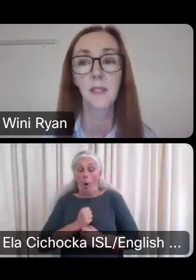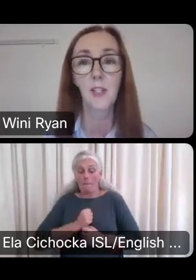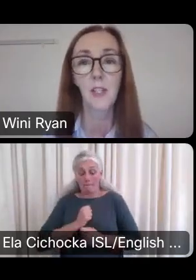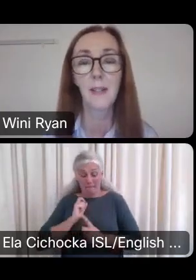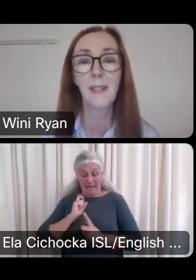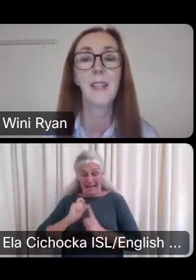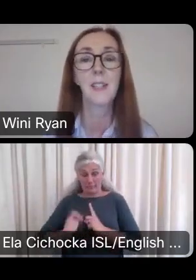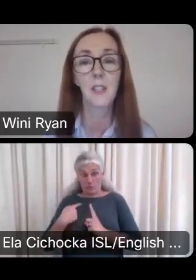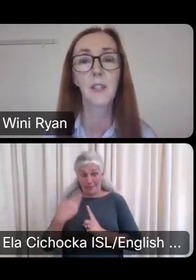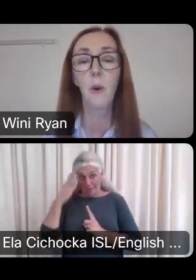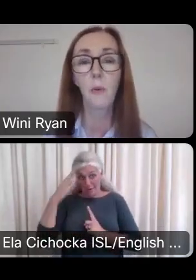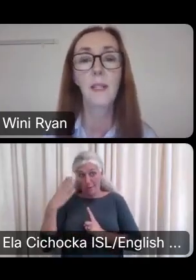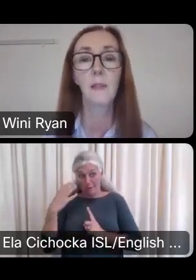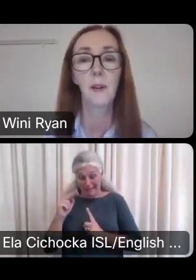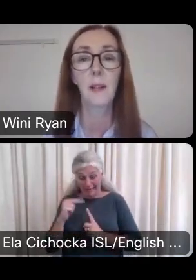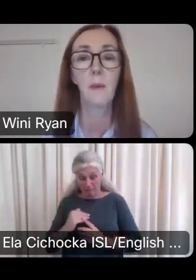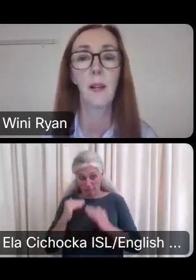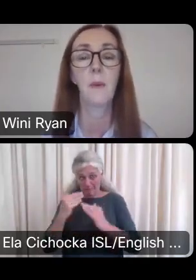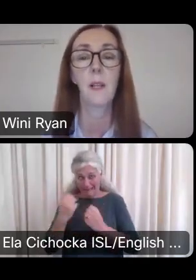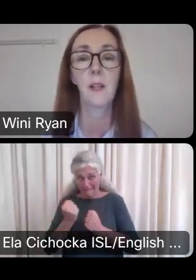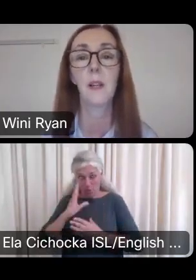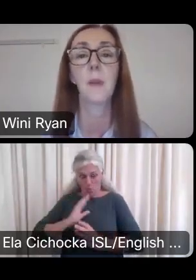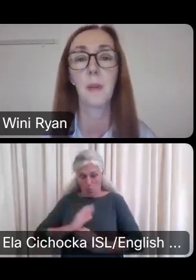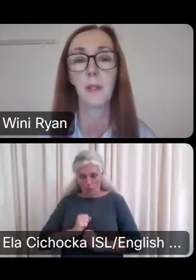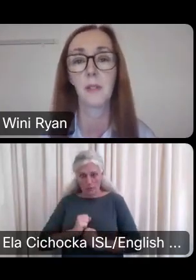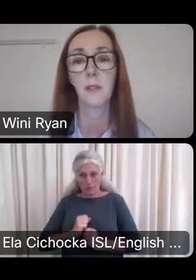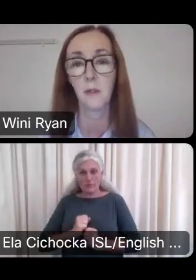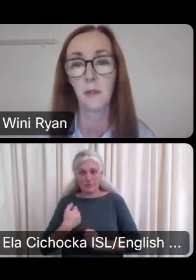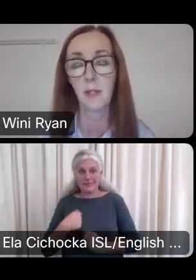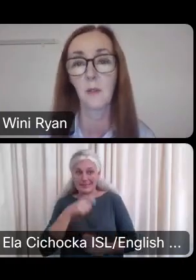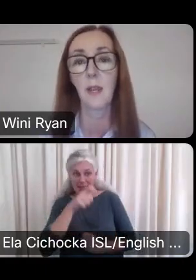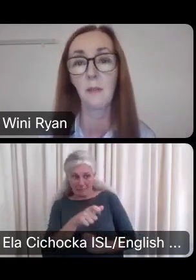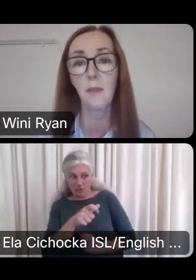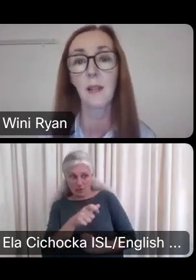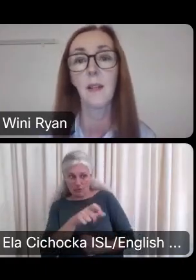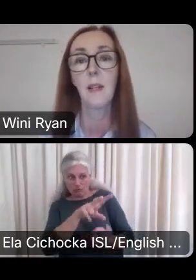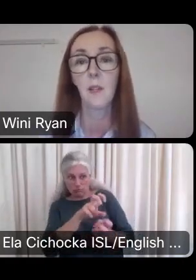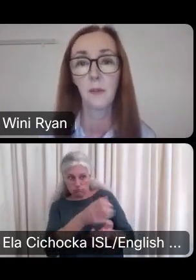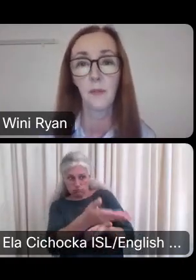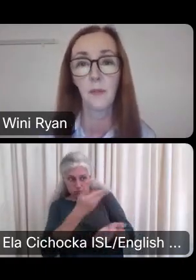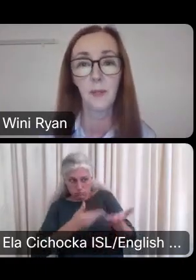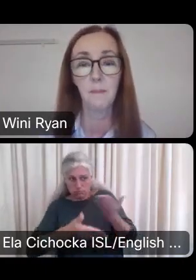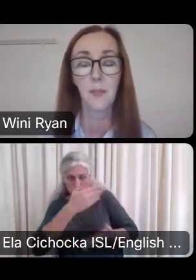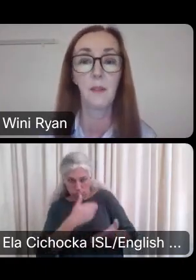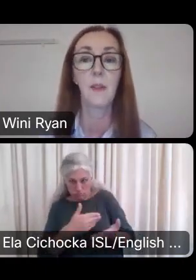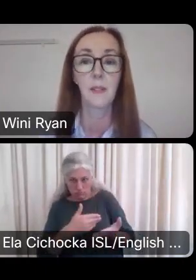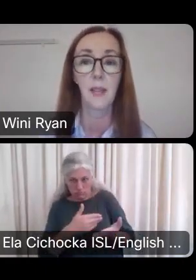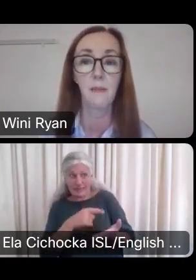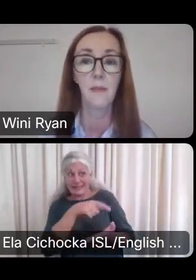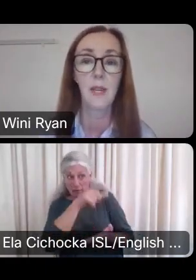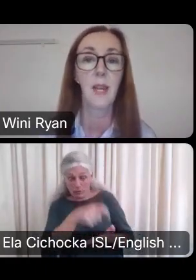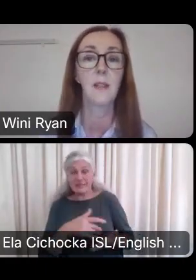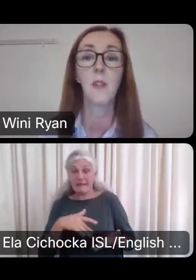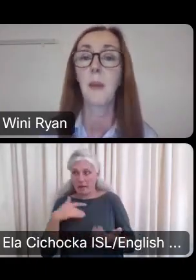is essential. It's just holding it for a little while you hear the person's story. So they feel you've heard them, they feel